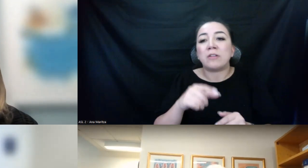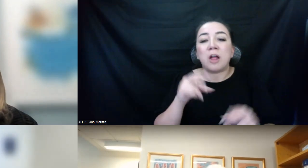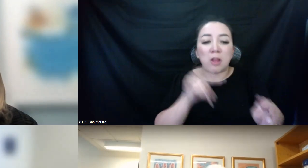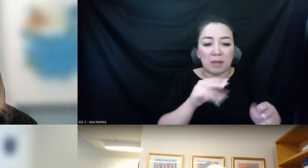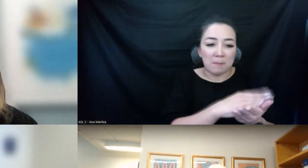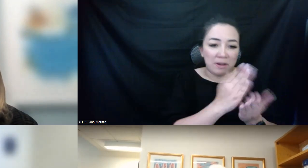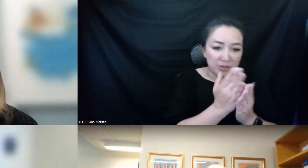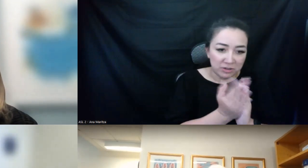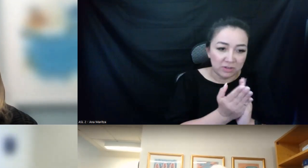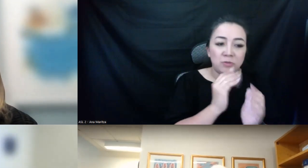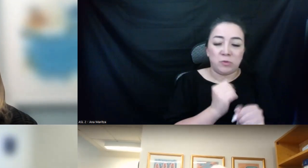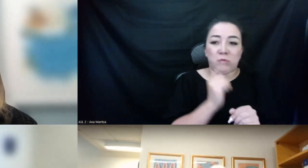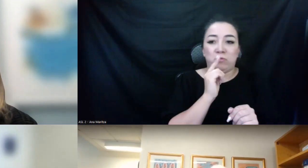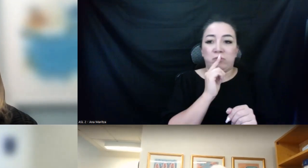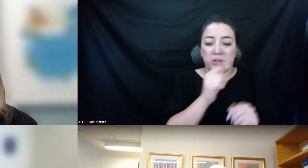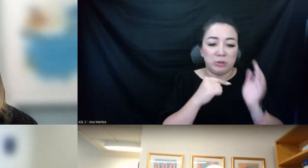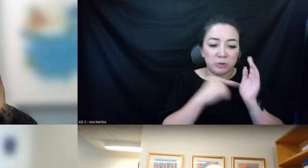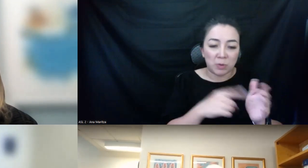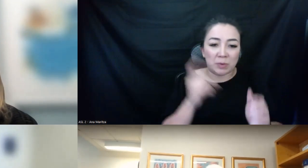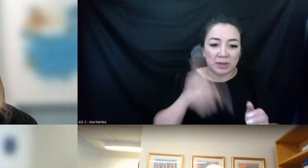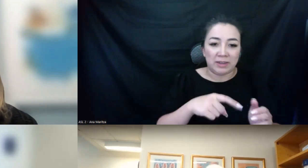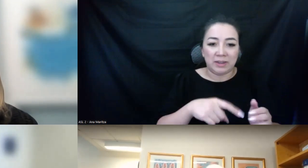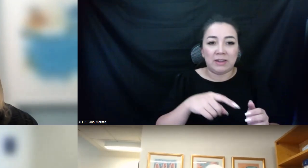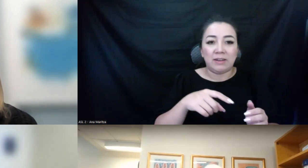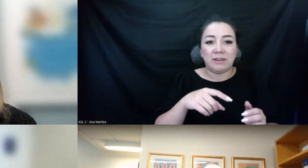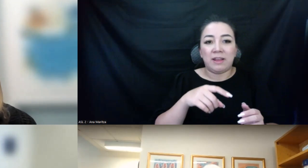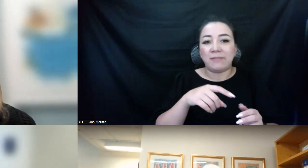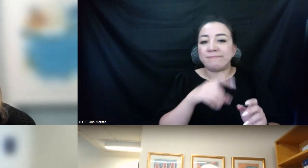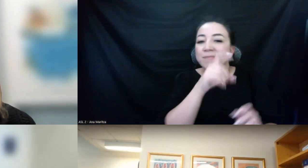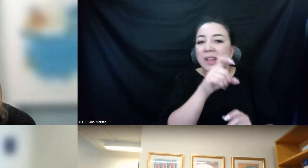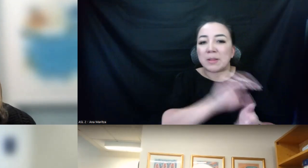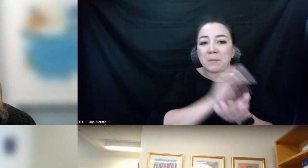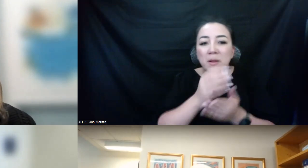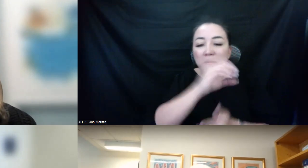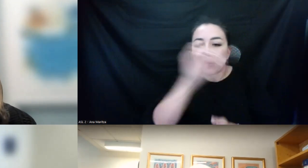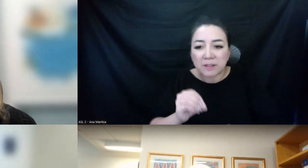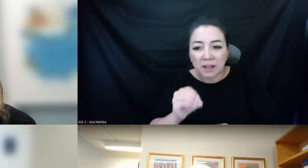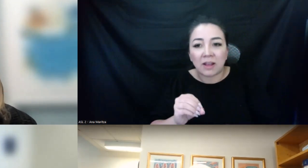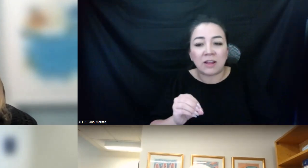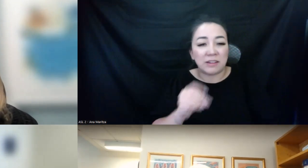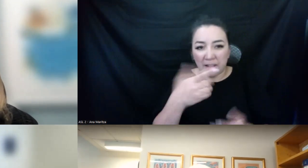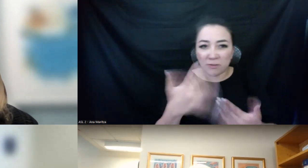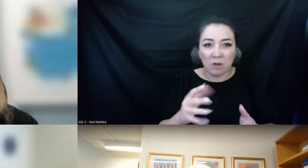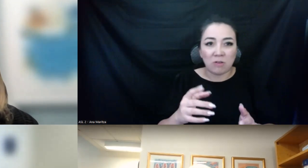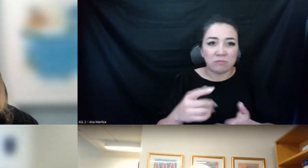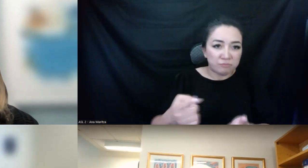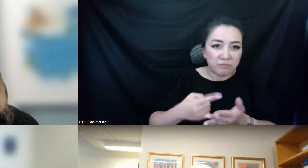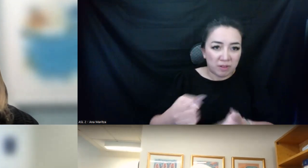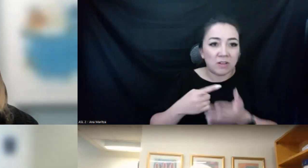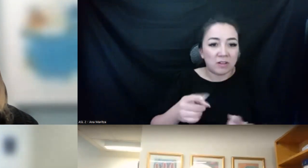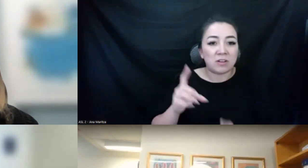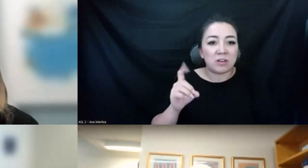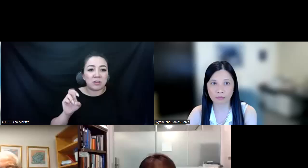budget to really show we need X% effort for this kind of person and that kind of person. Have you worked that out, Dr.